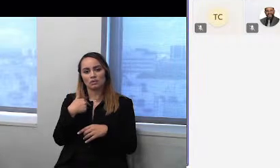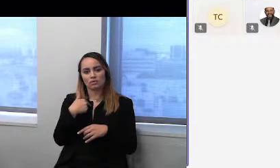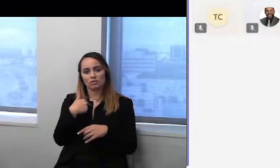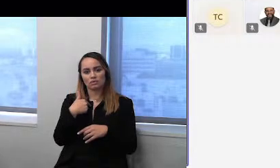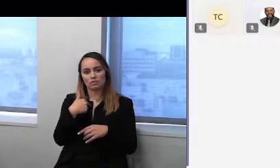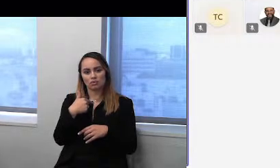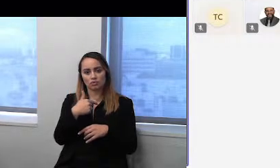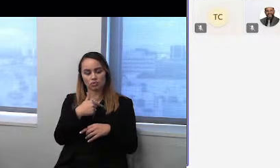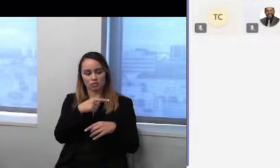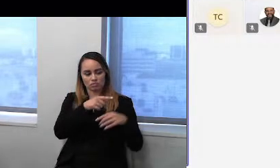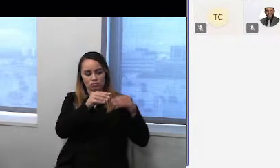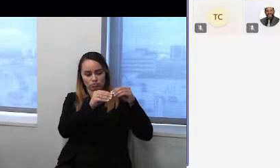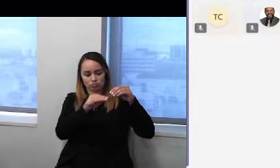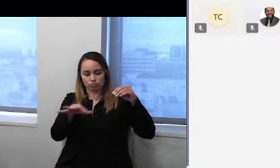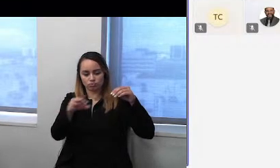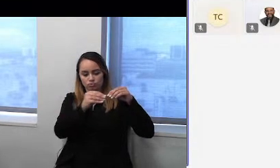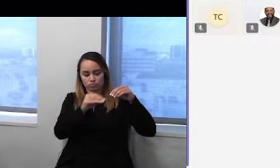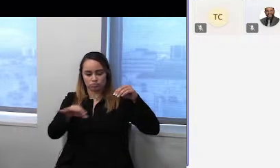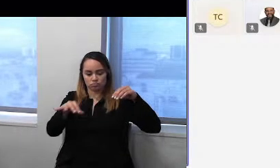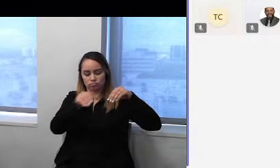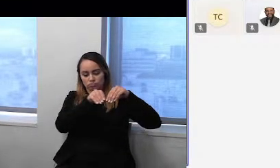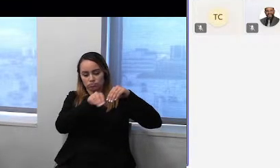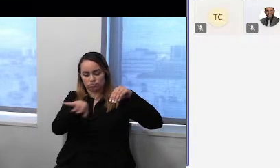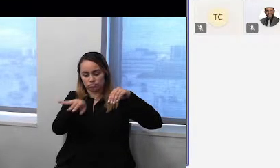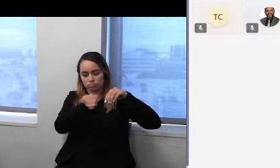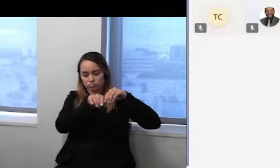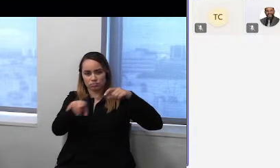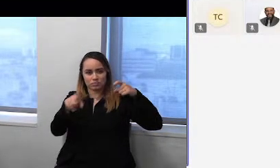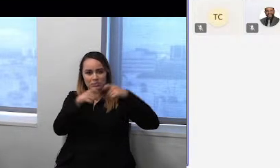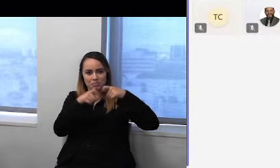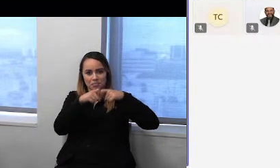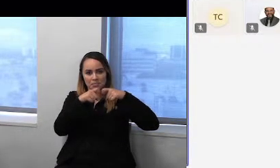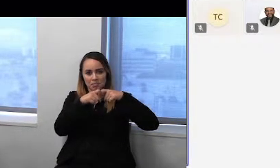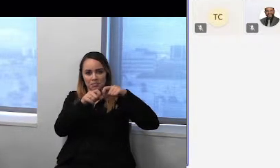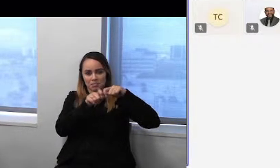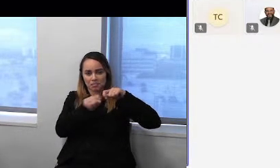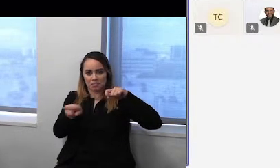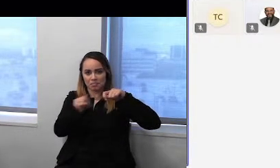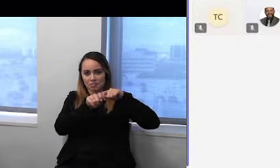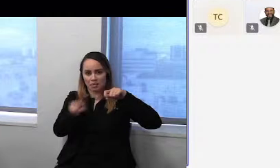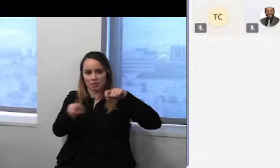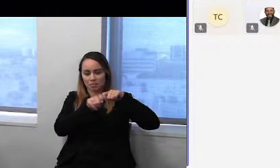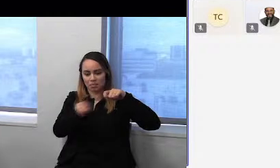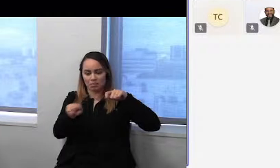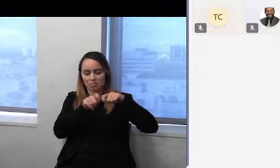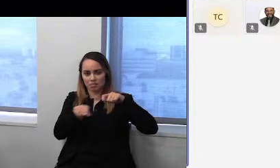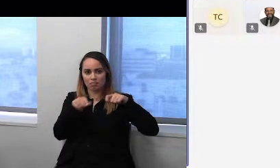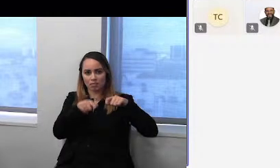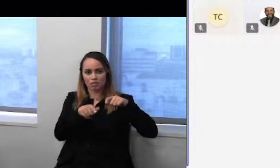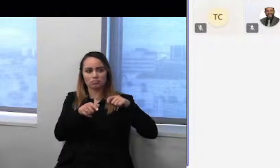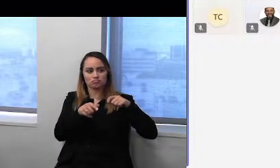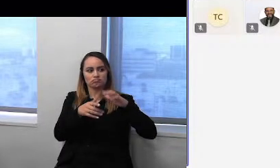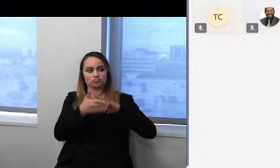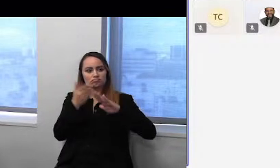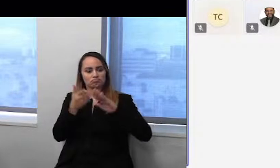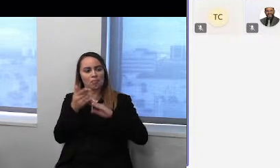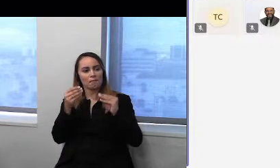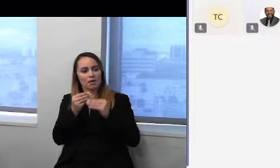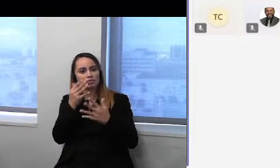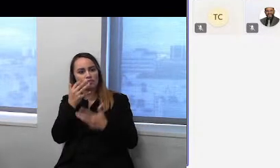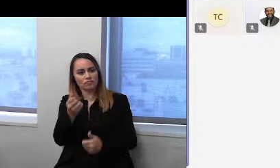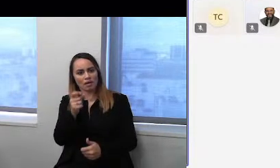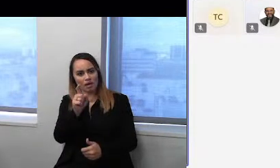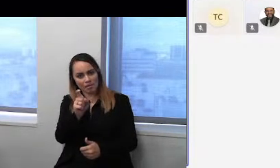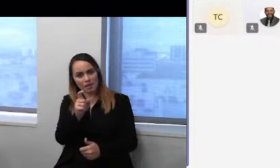I understand how it would increase reliability or be more reliable to be able to route